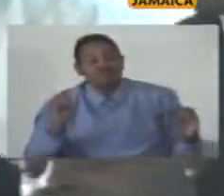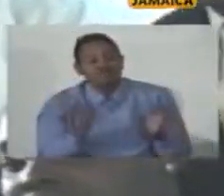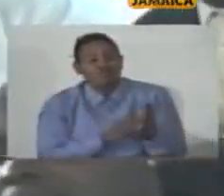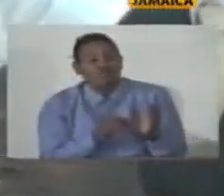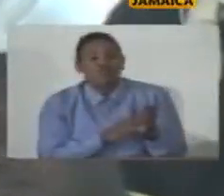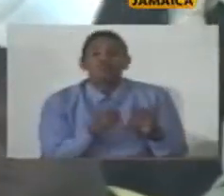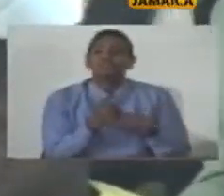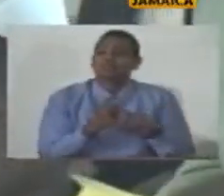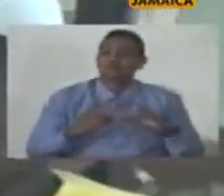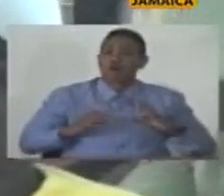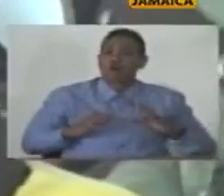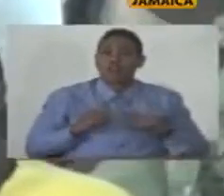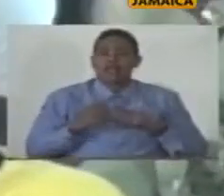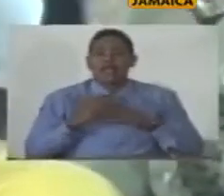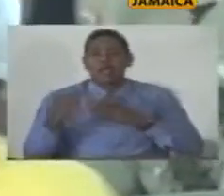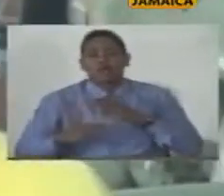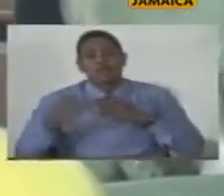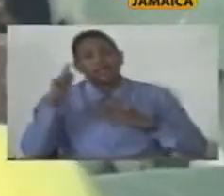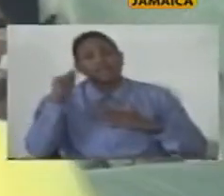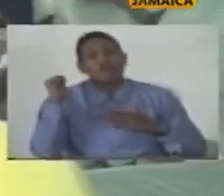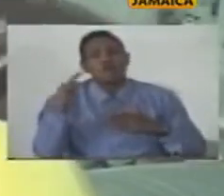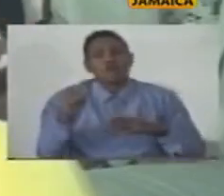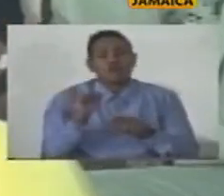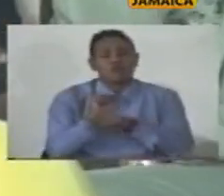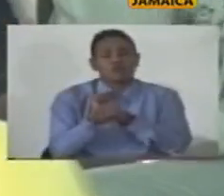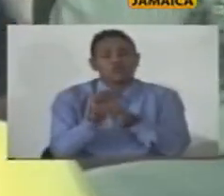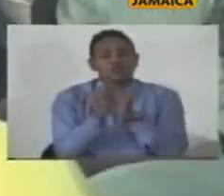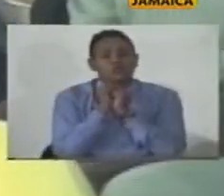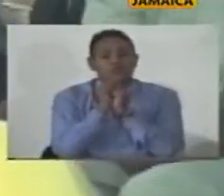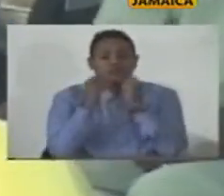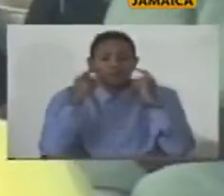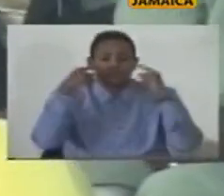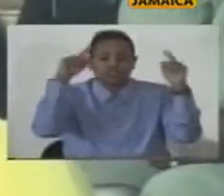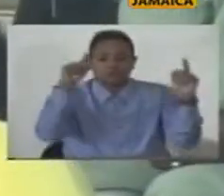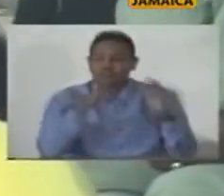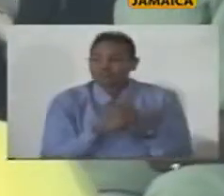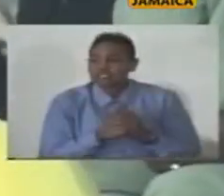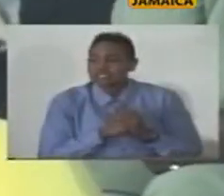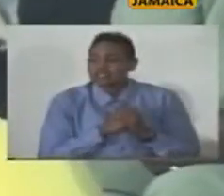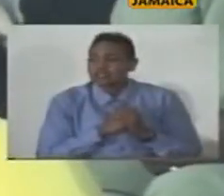and weekends for our collective prosperity.